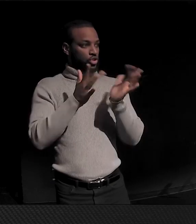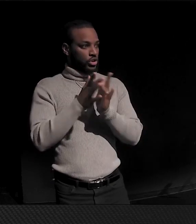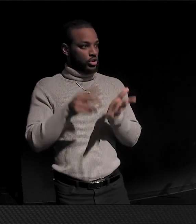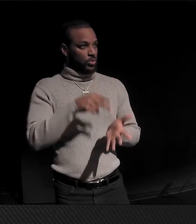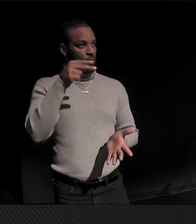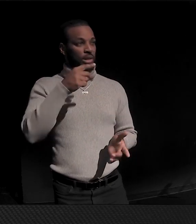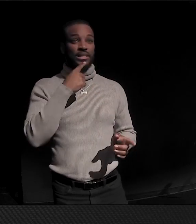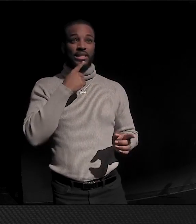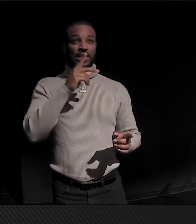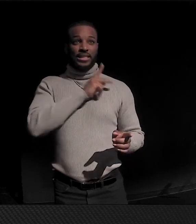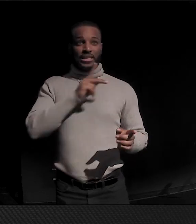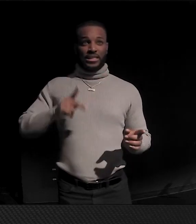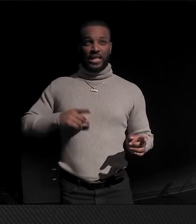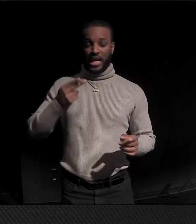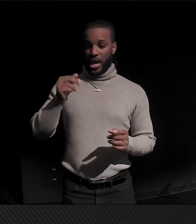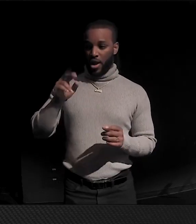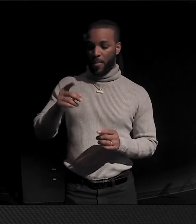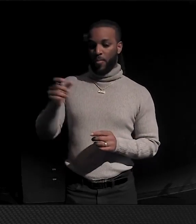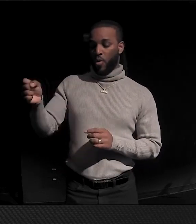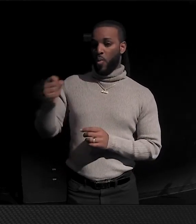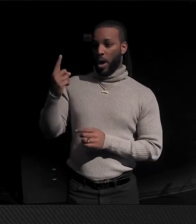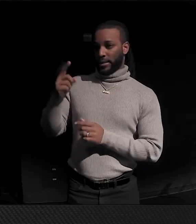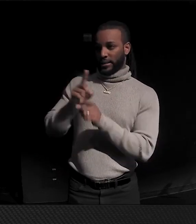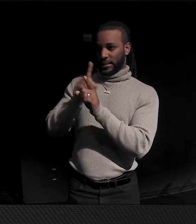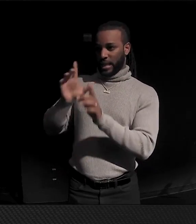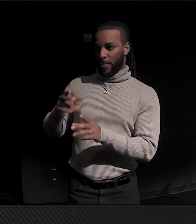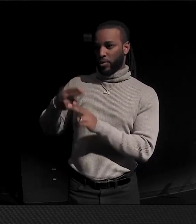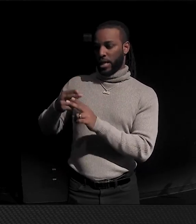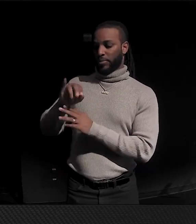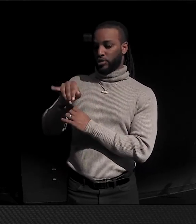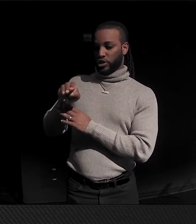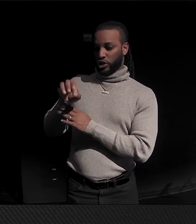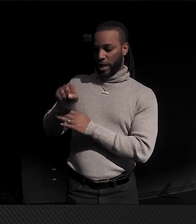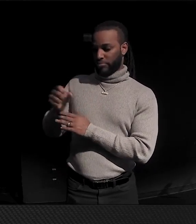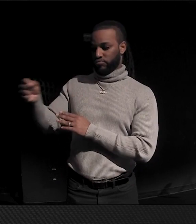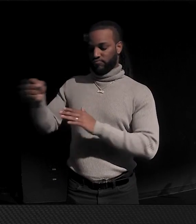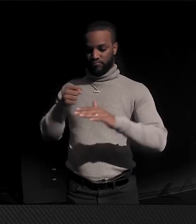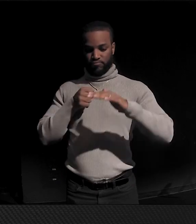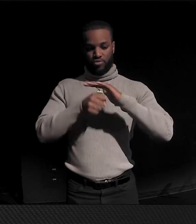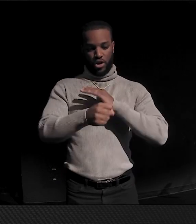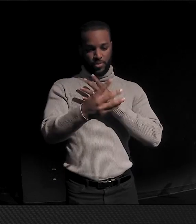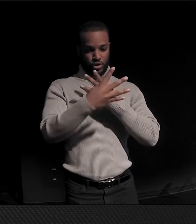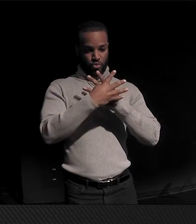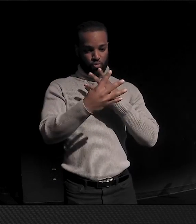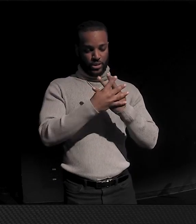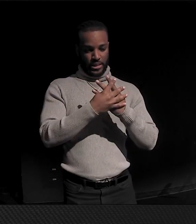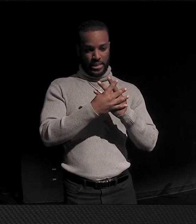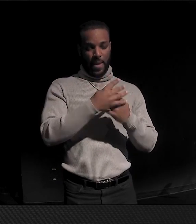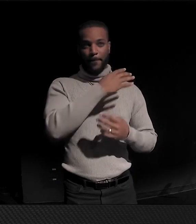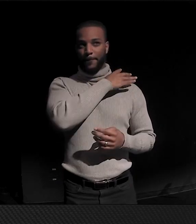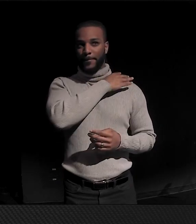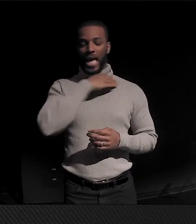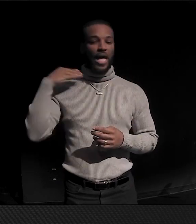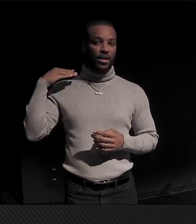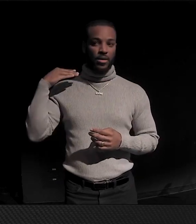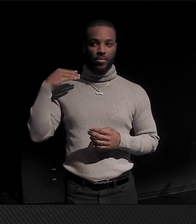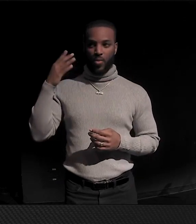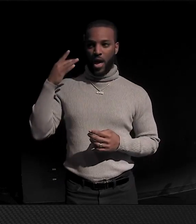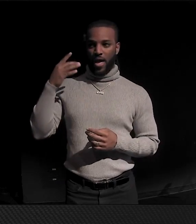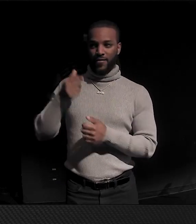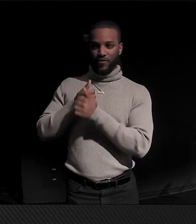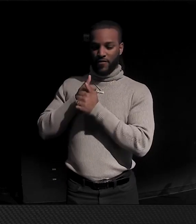King Herod pulled one of the disciples named James into prison and then beheaded him for following